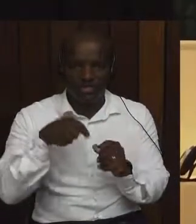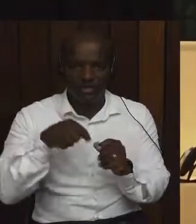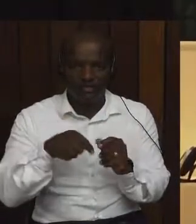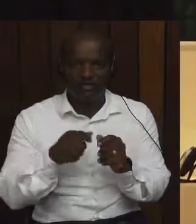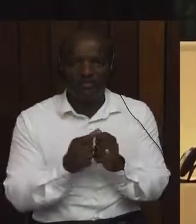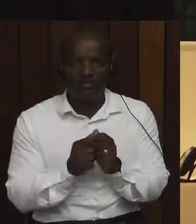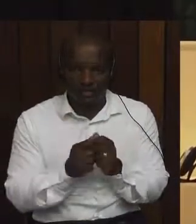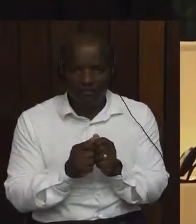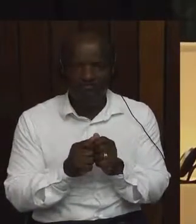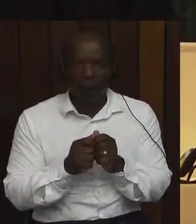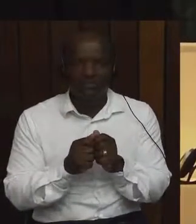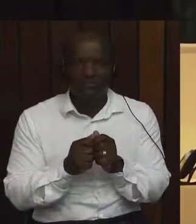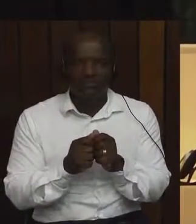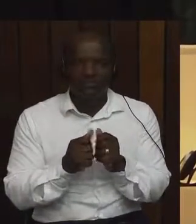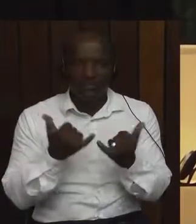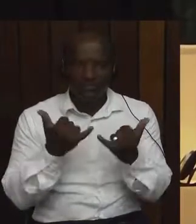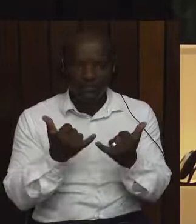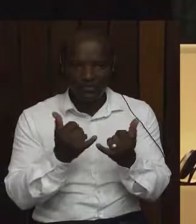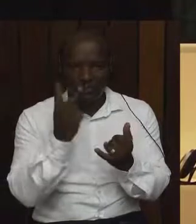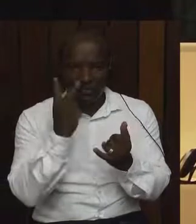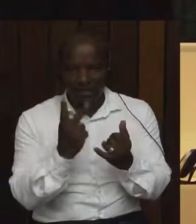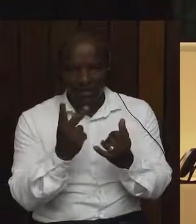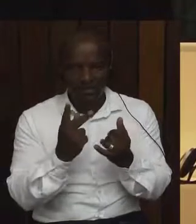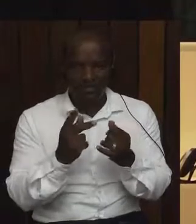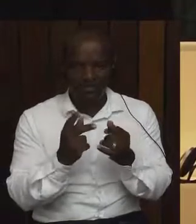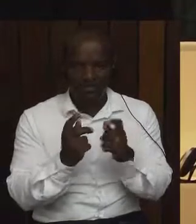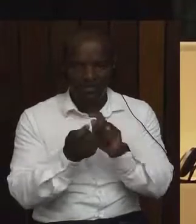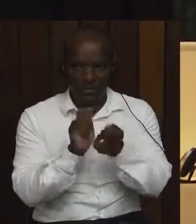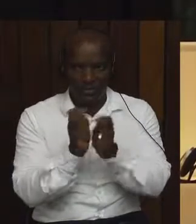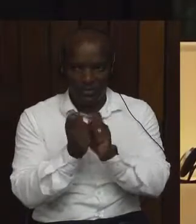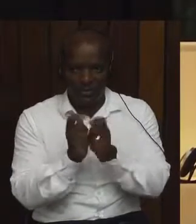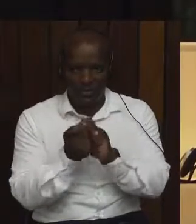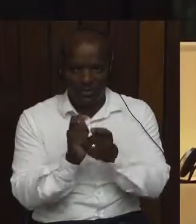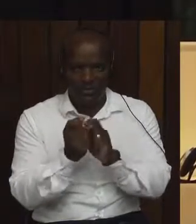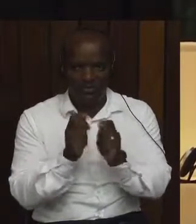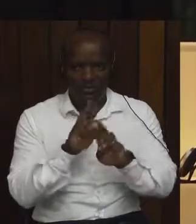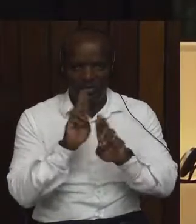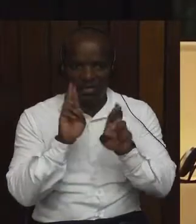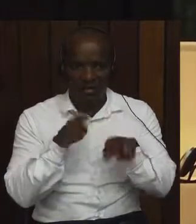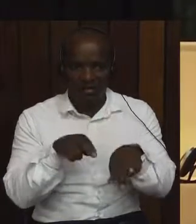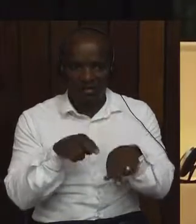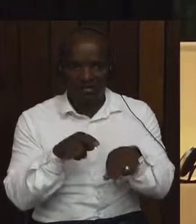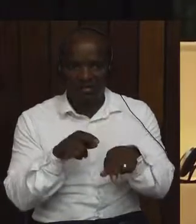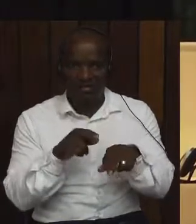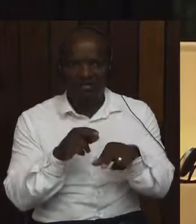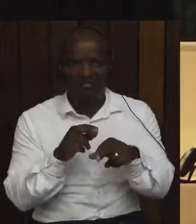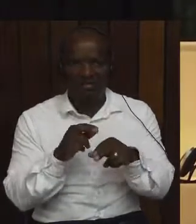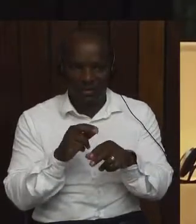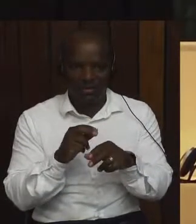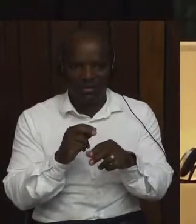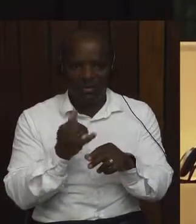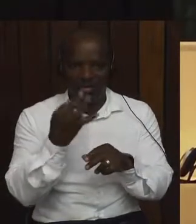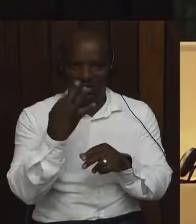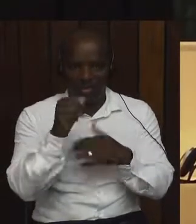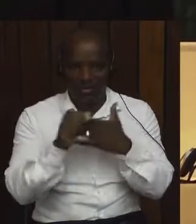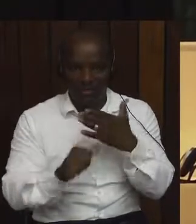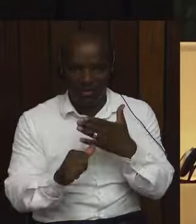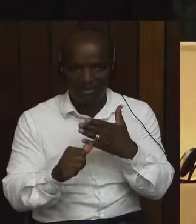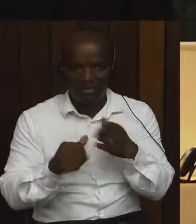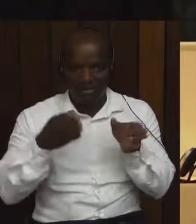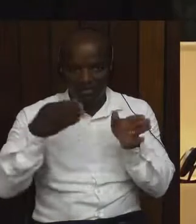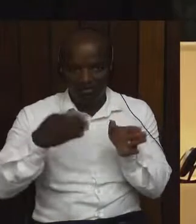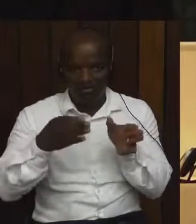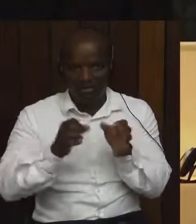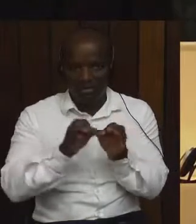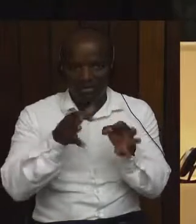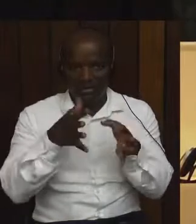discrepancy. When I look at the adjustment which was reported in the third quarter, Chairperson, the